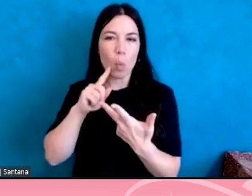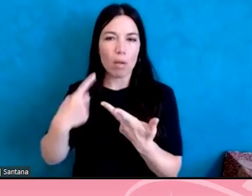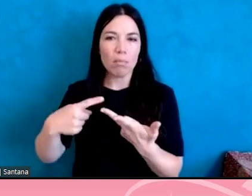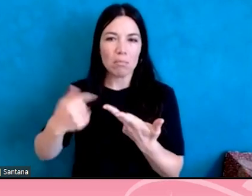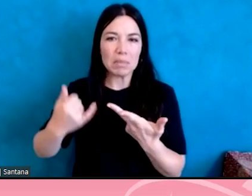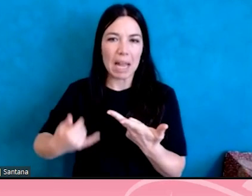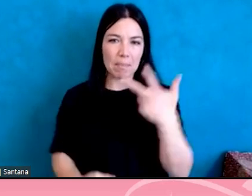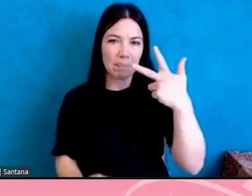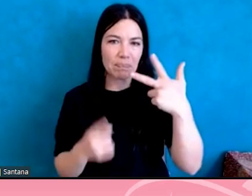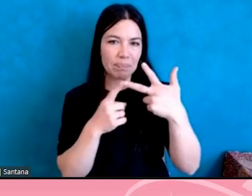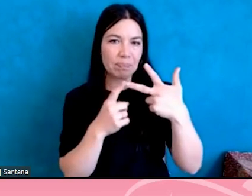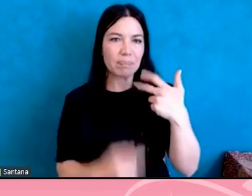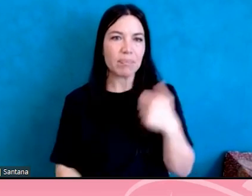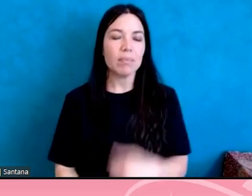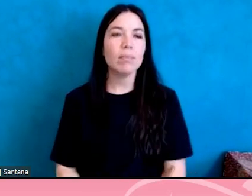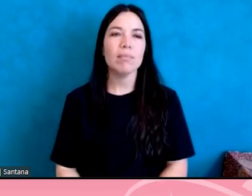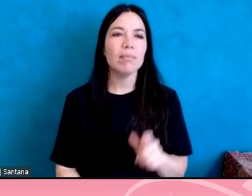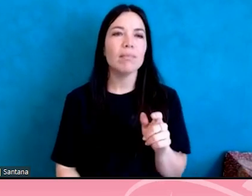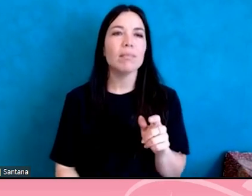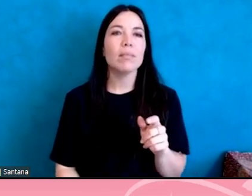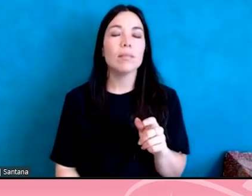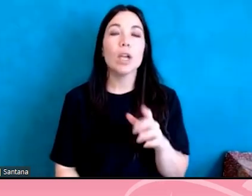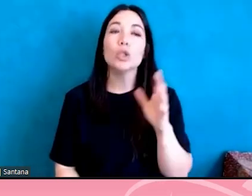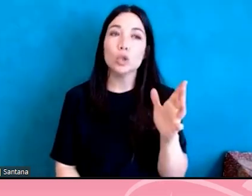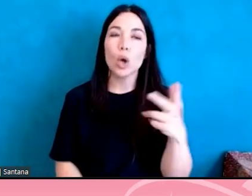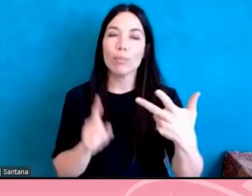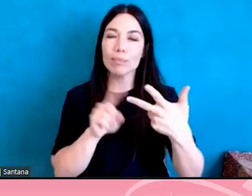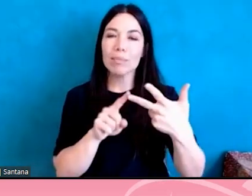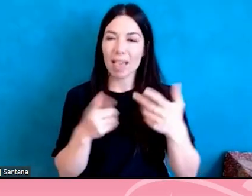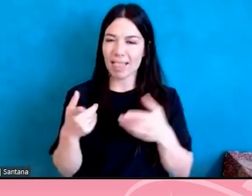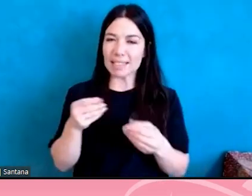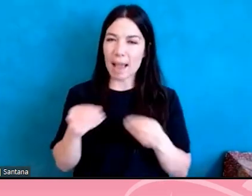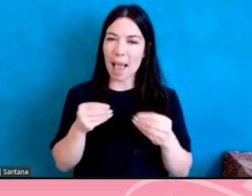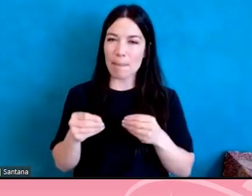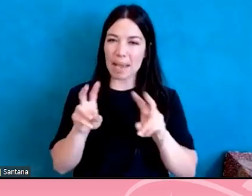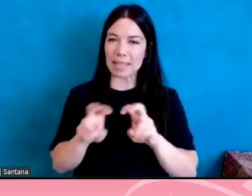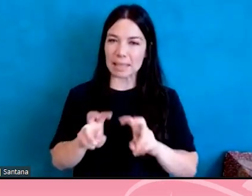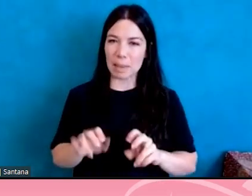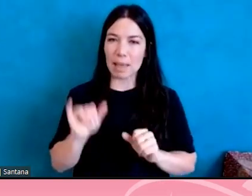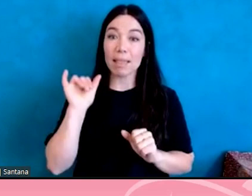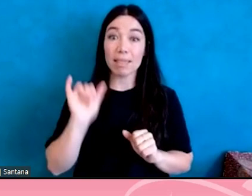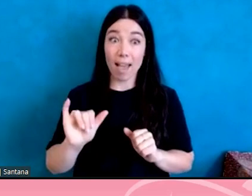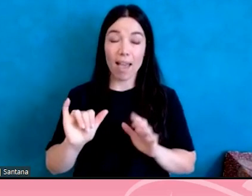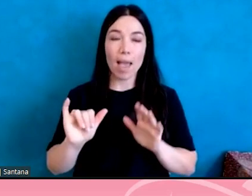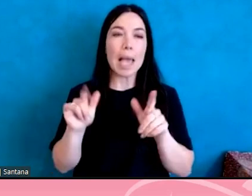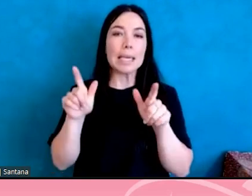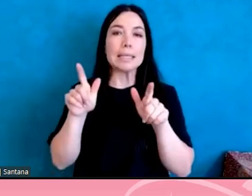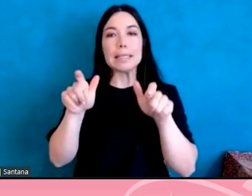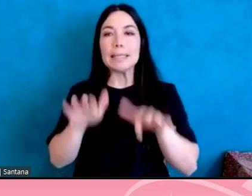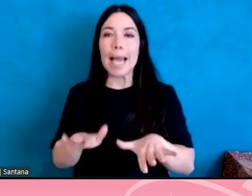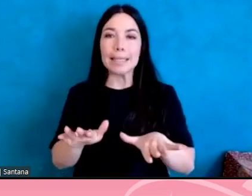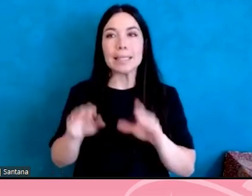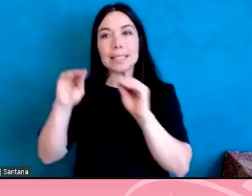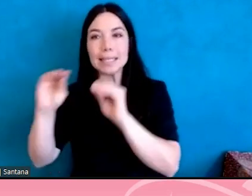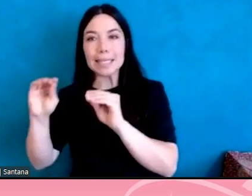I'm going to skip this for us. The dynamic assessment is a test, teach, retest protocol